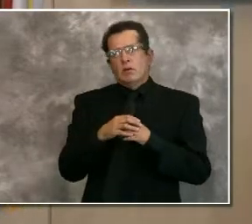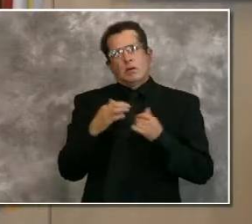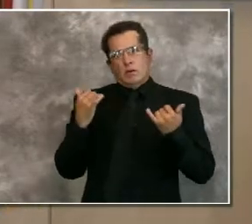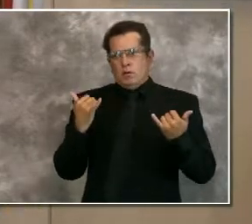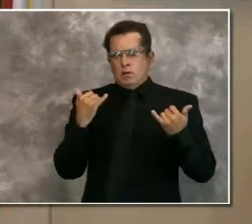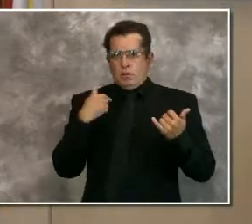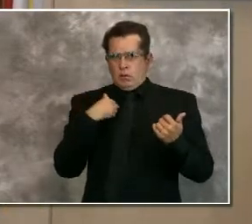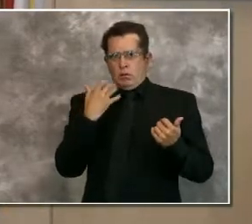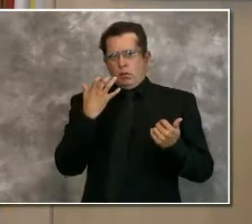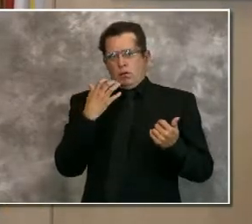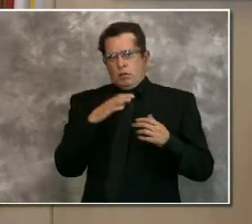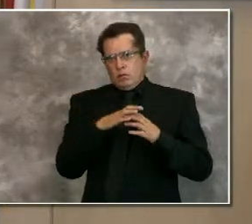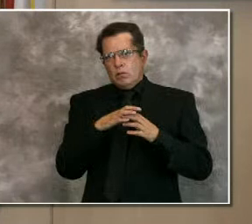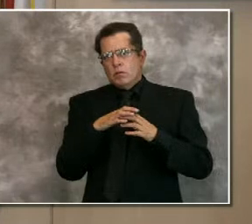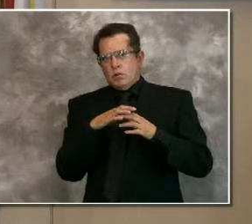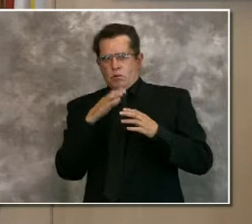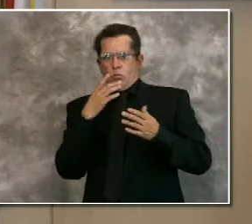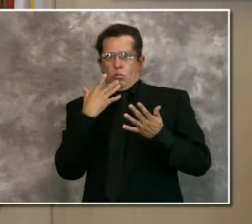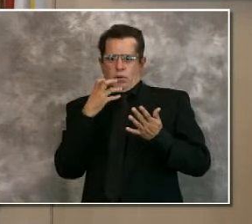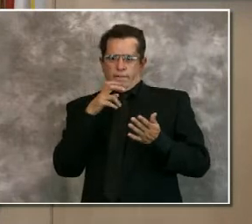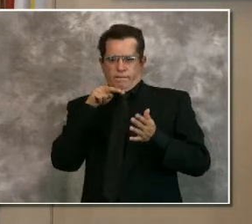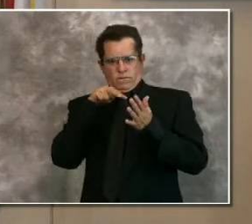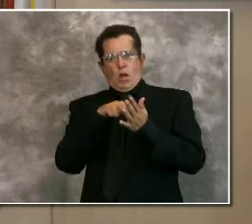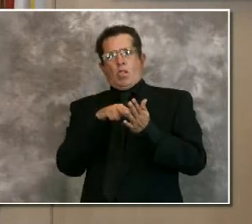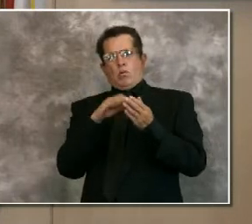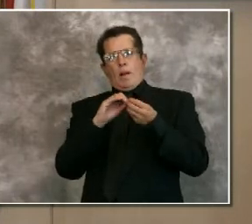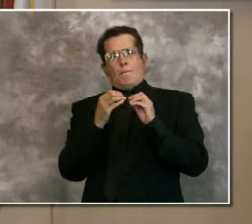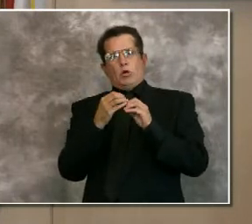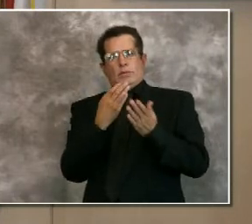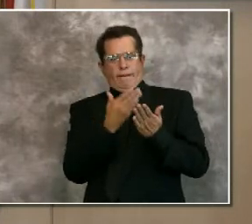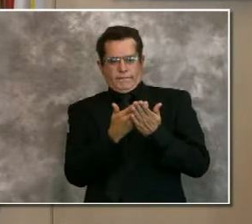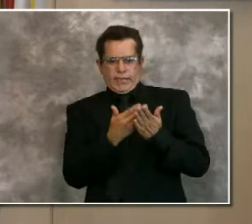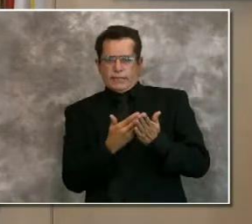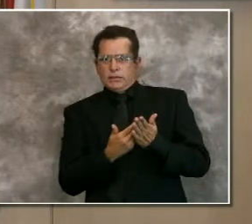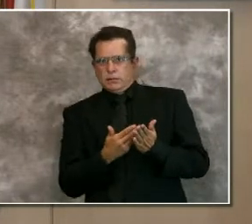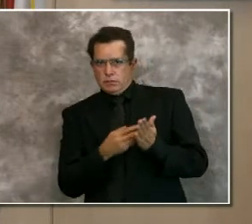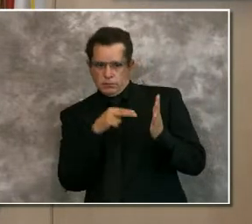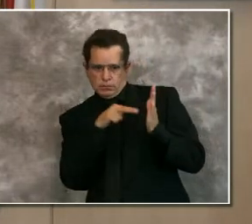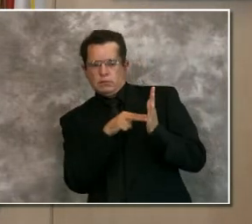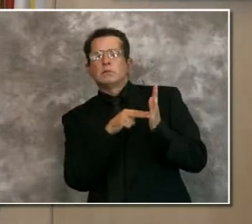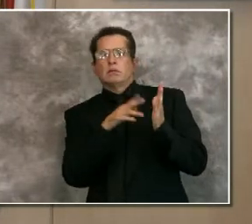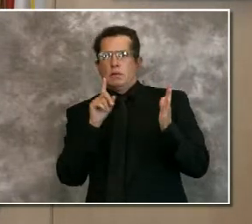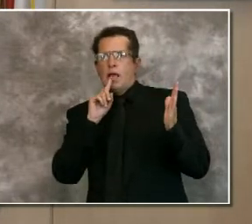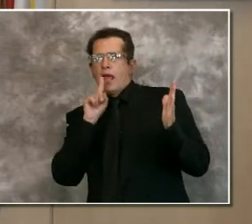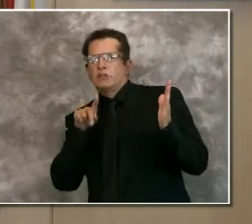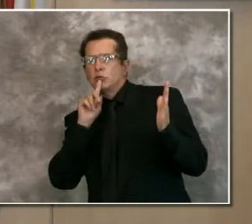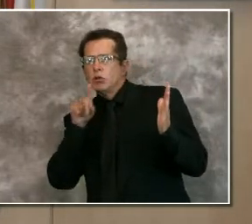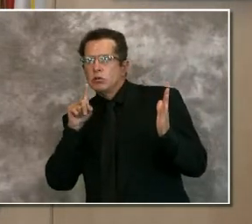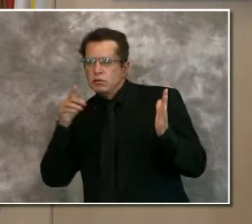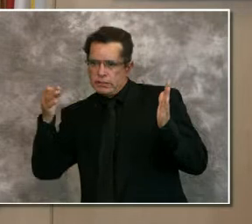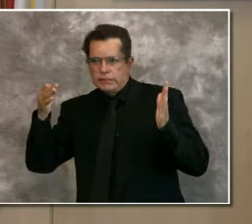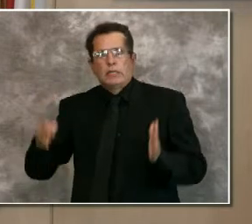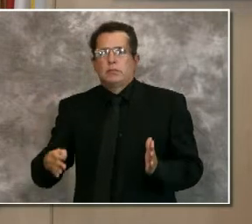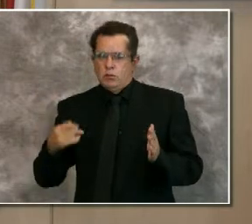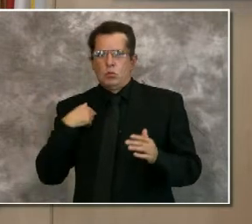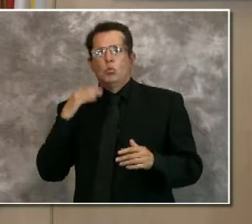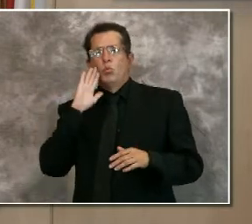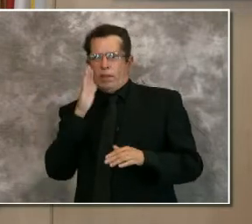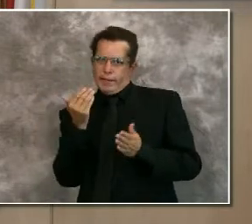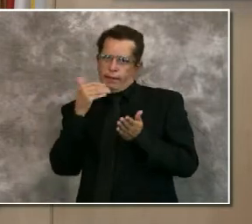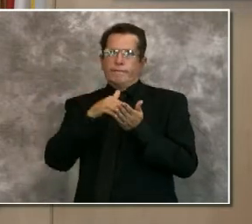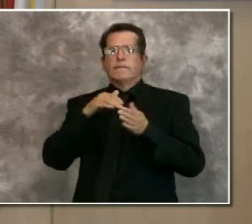we want to be evidence-based driven. So we will reevaluate as we are